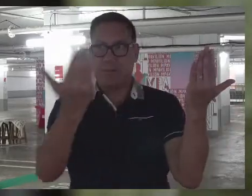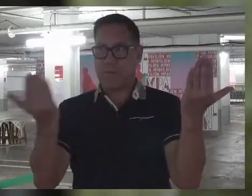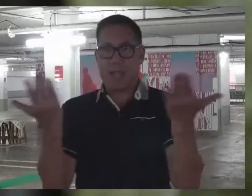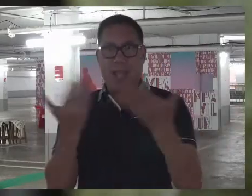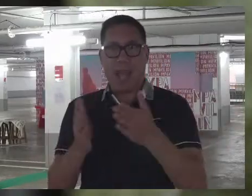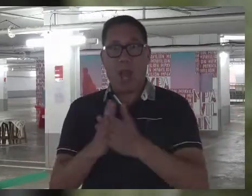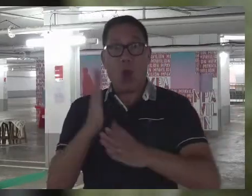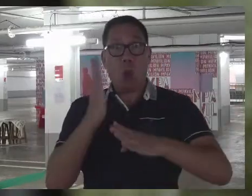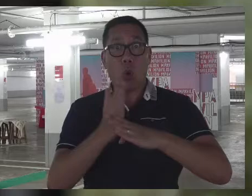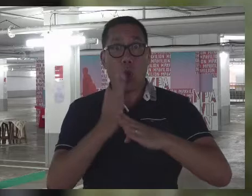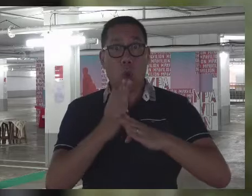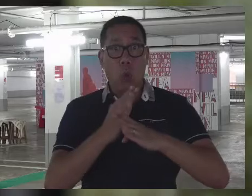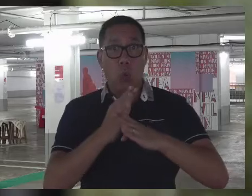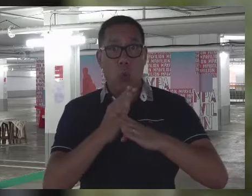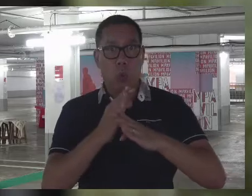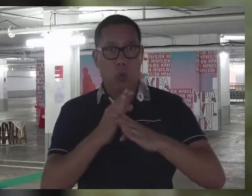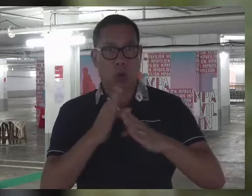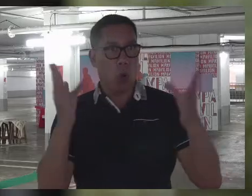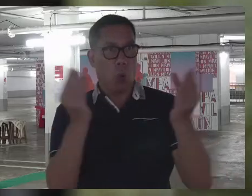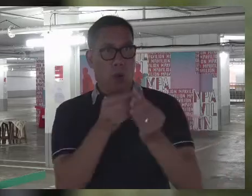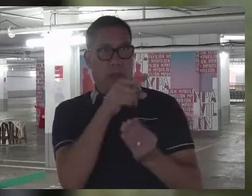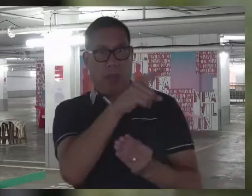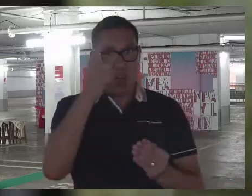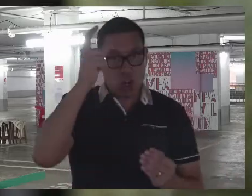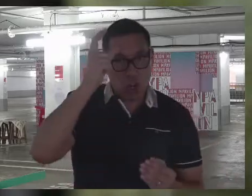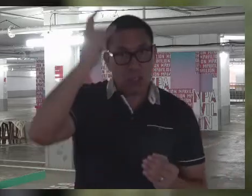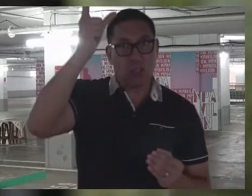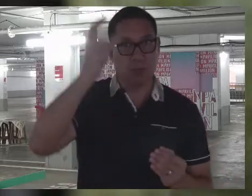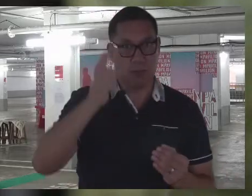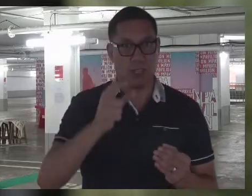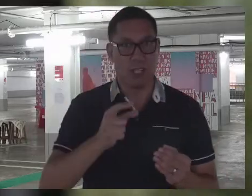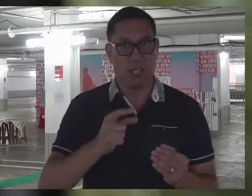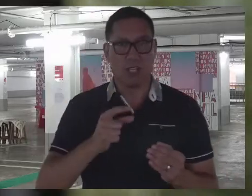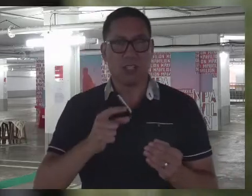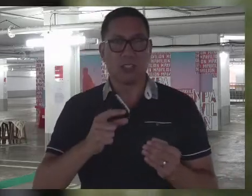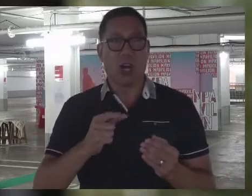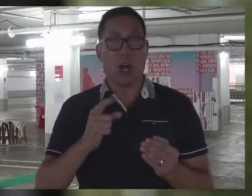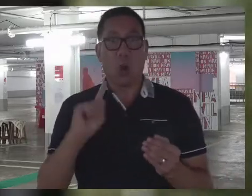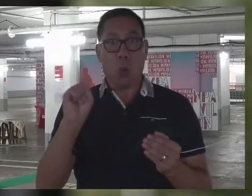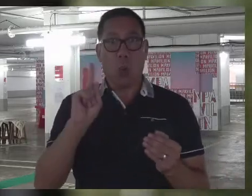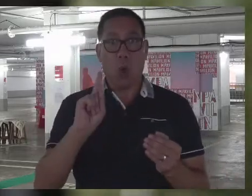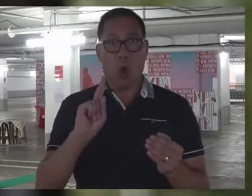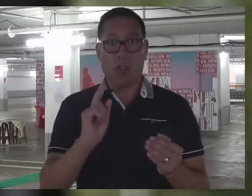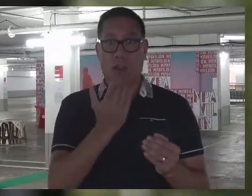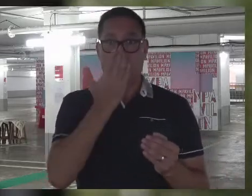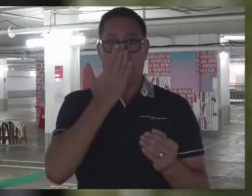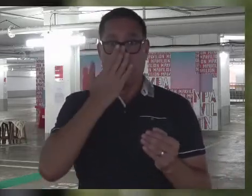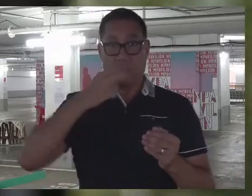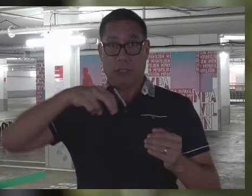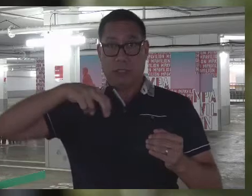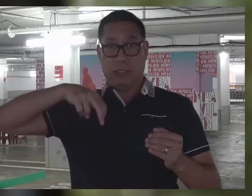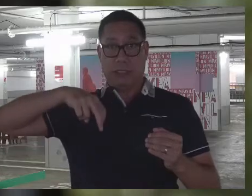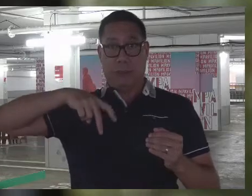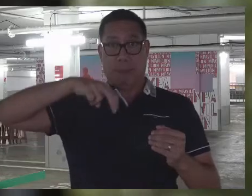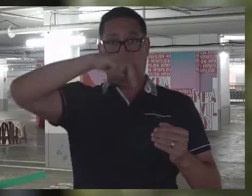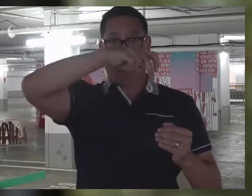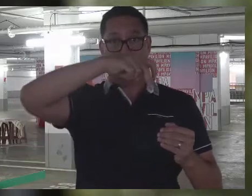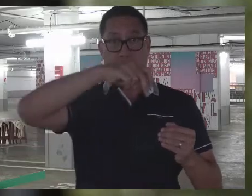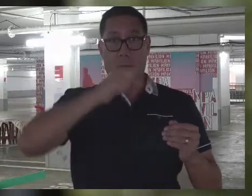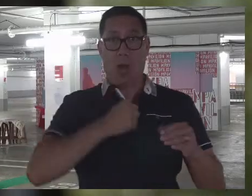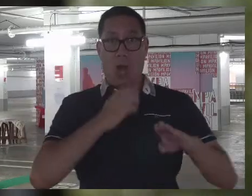with that concept. So, and I was lucky enough to be able to put the work on the steps of the Parliament, so that brought